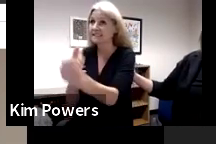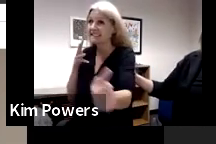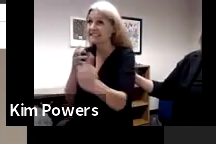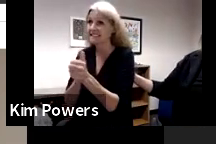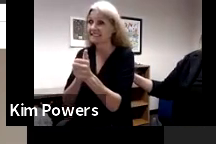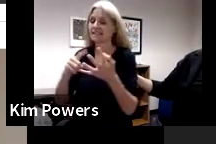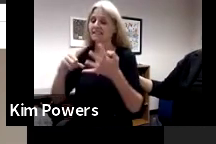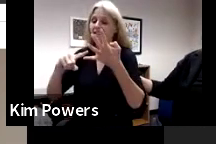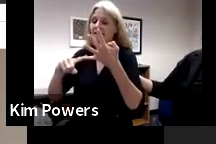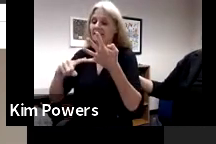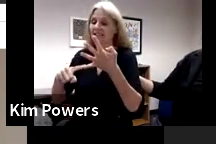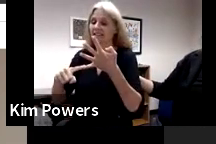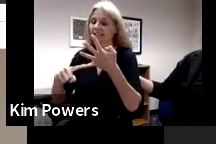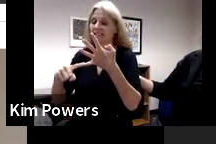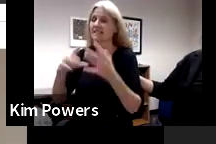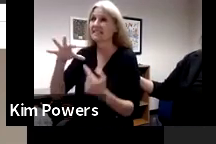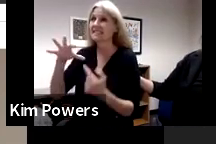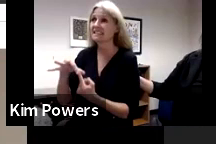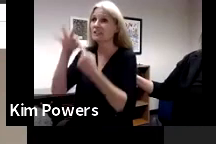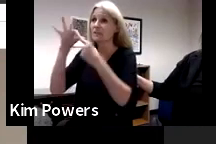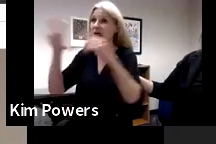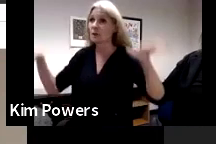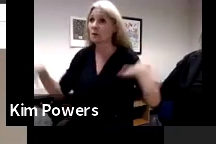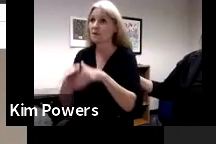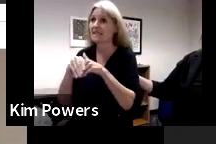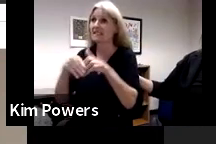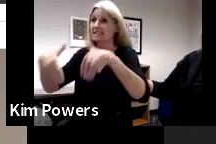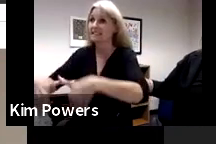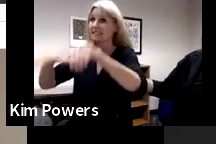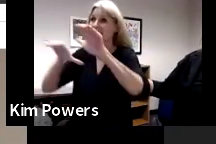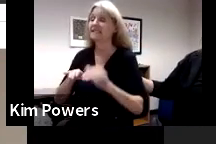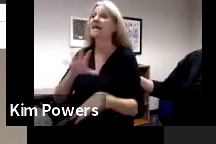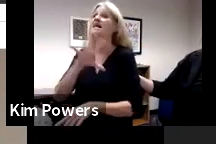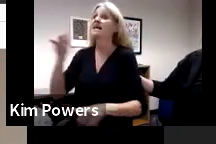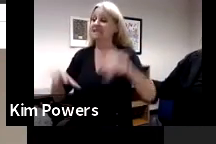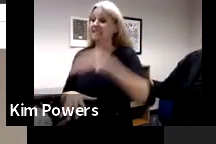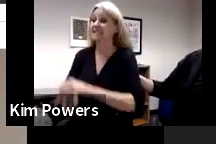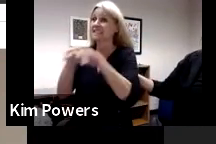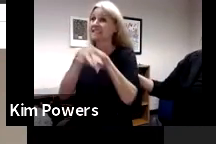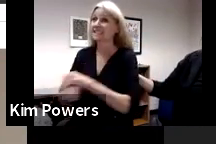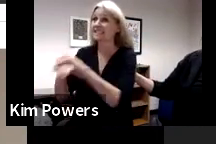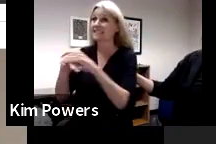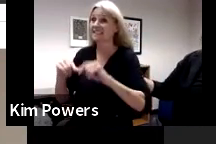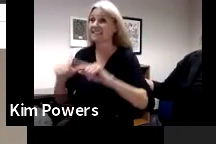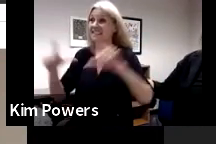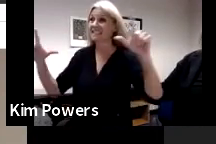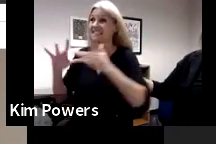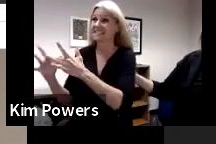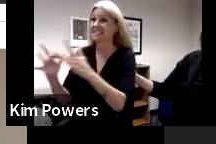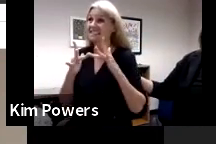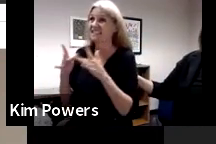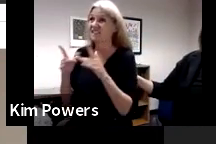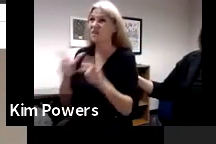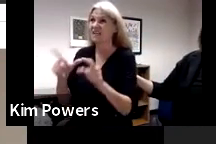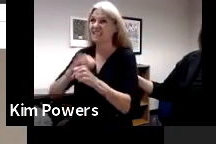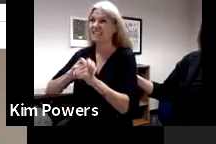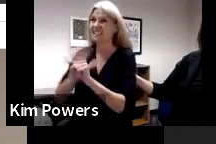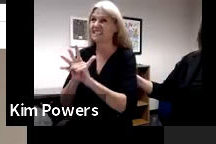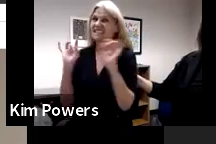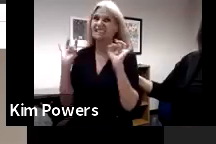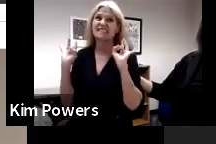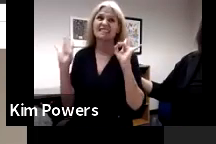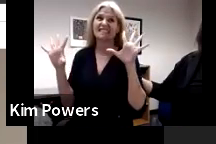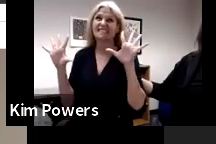bills, going to medical appointments, going to community events like weddings and funerals, and even